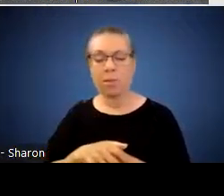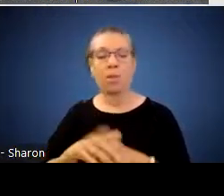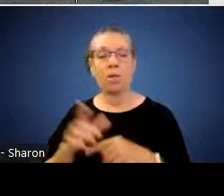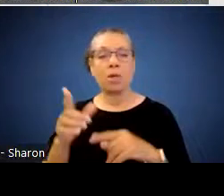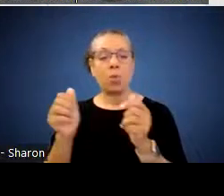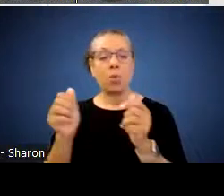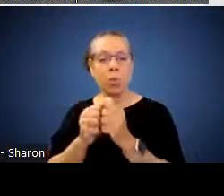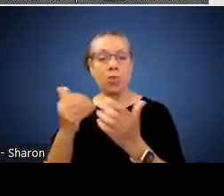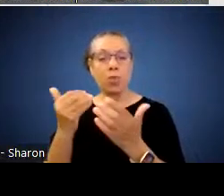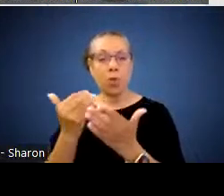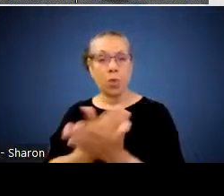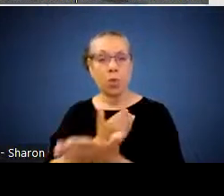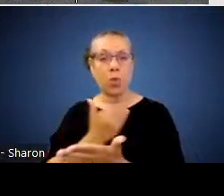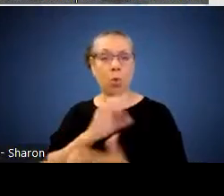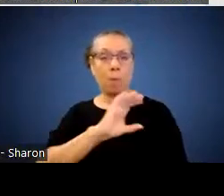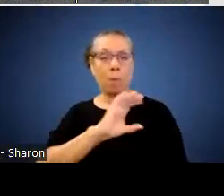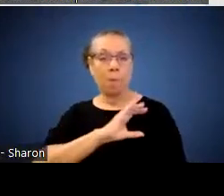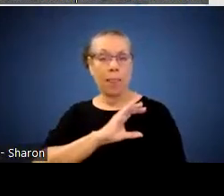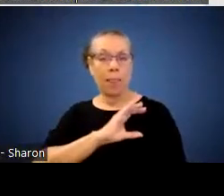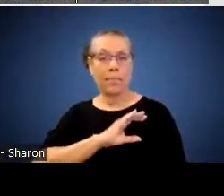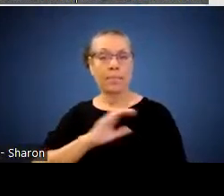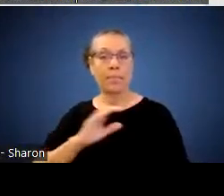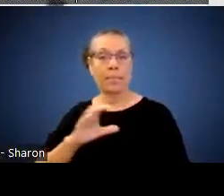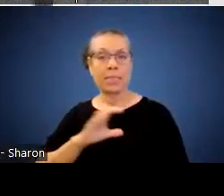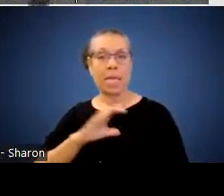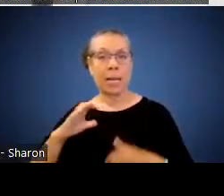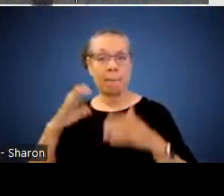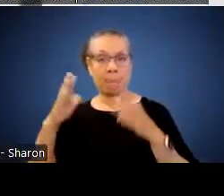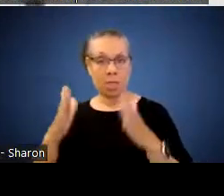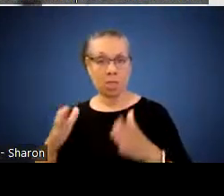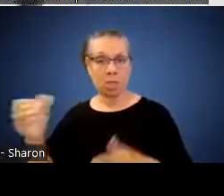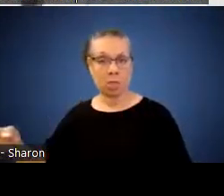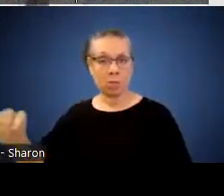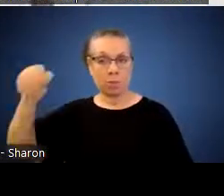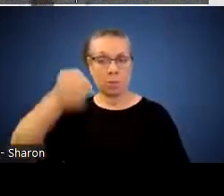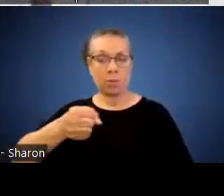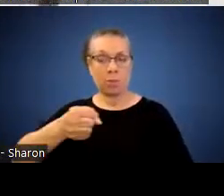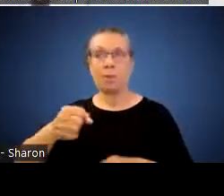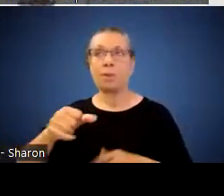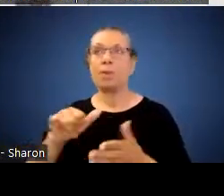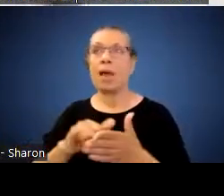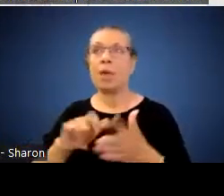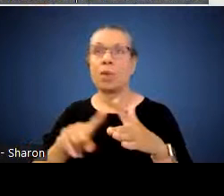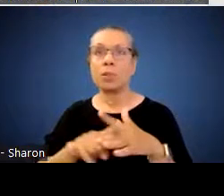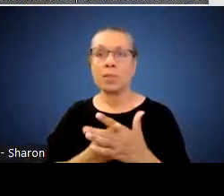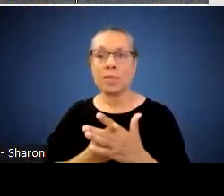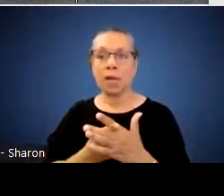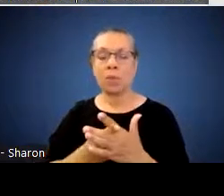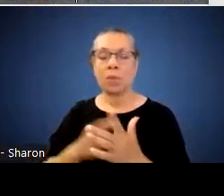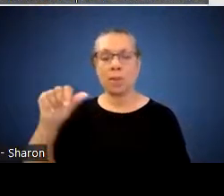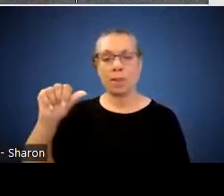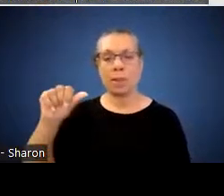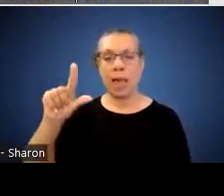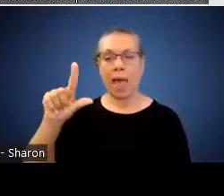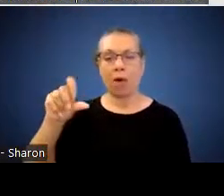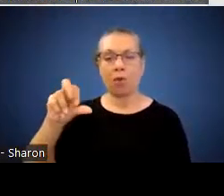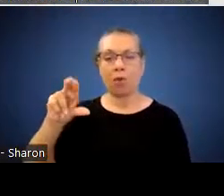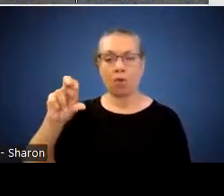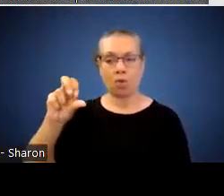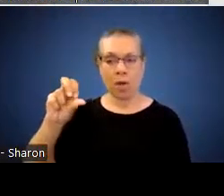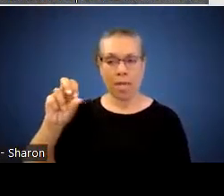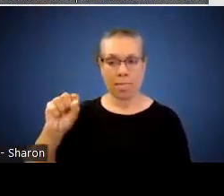new police commissioner that is coming in, and this goes for starting with Commissioner Alvarez, we are